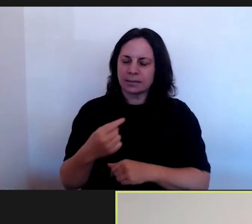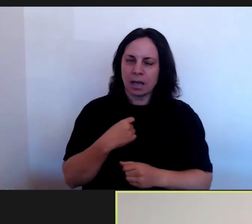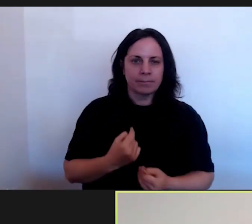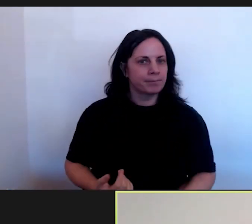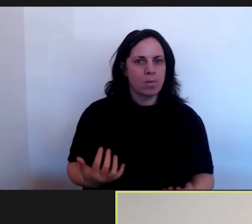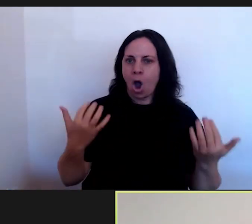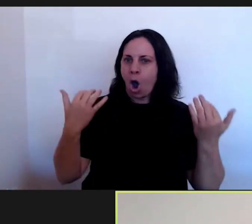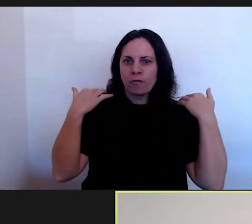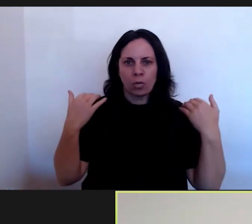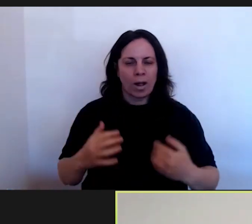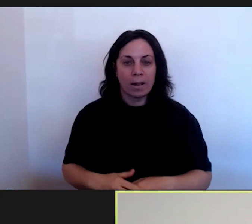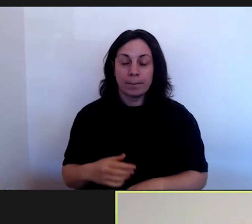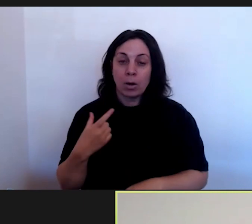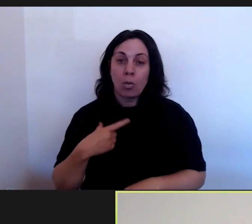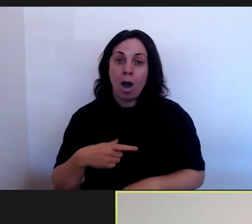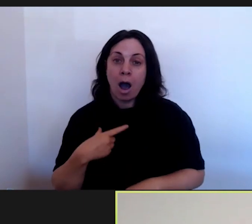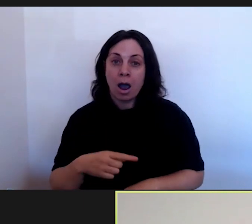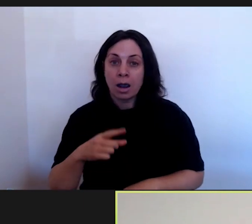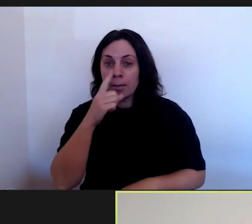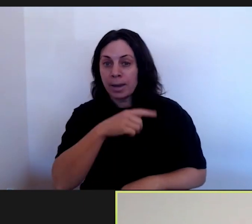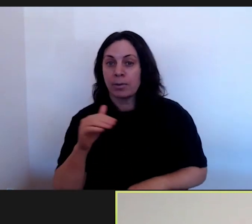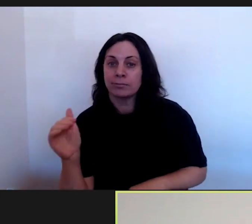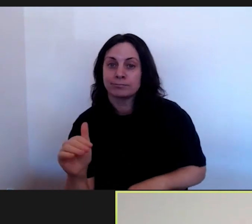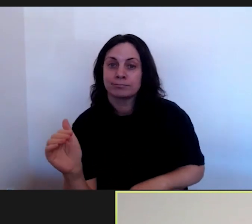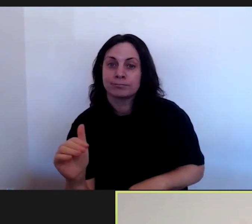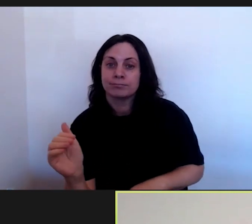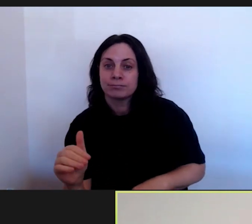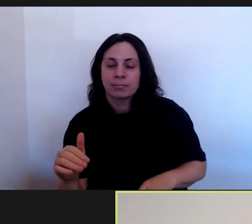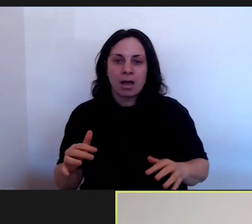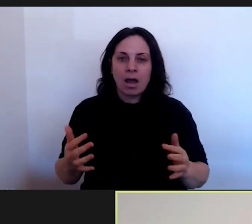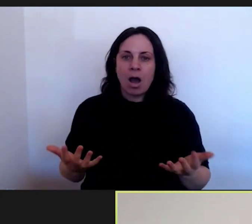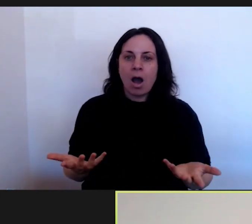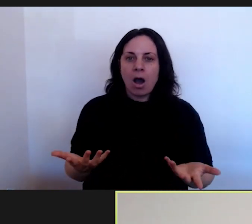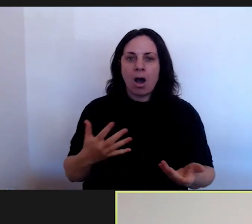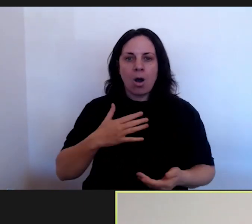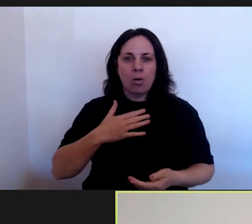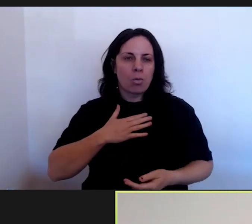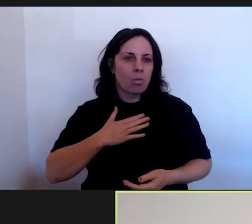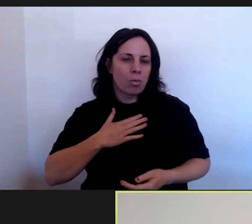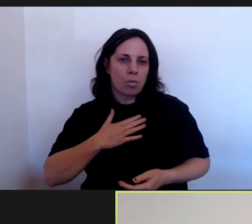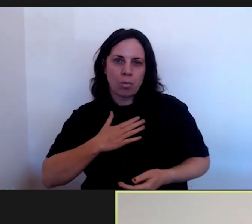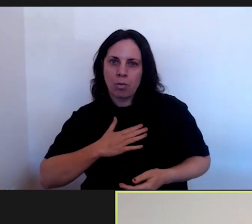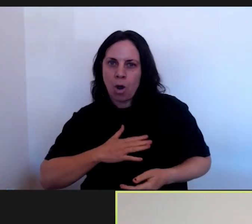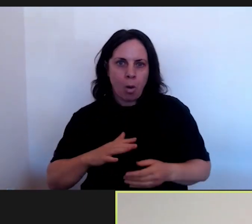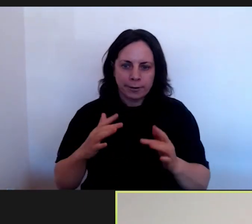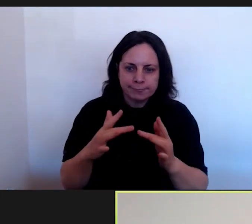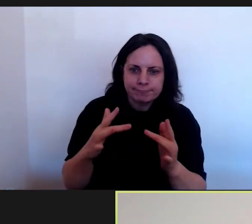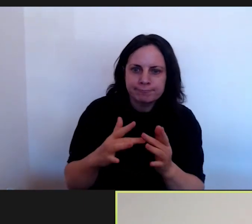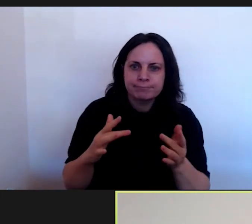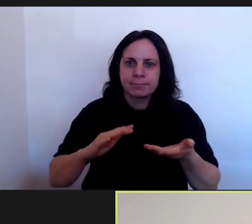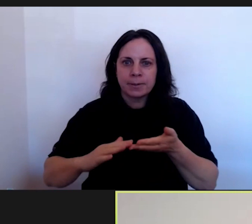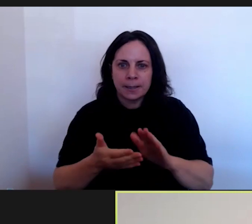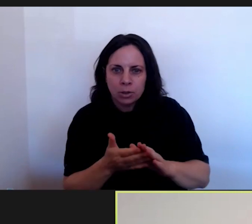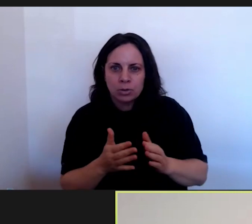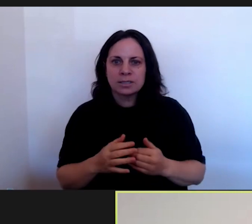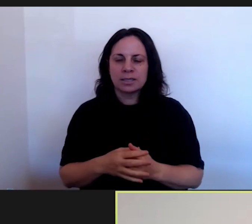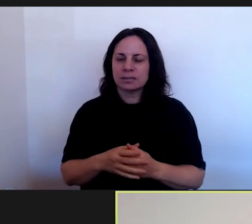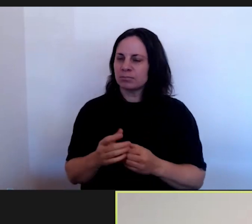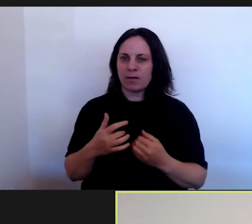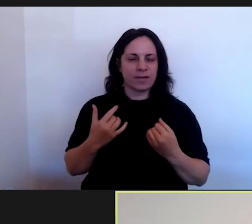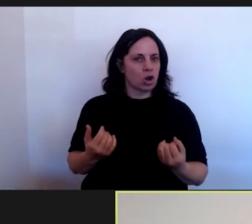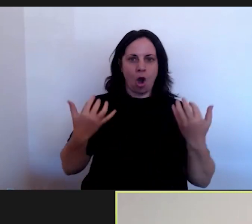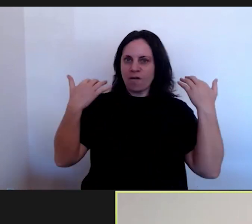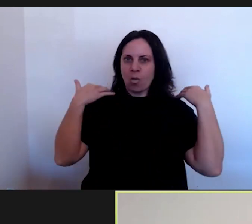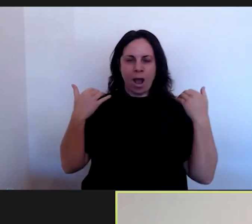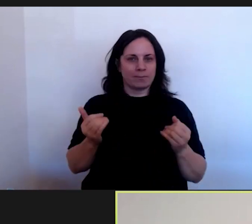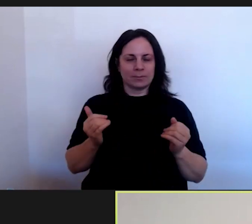requests from people saying, can you please get us in touch with communities? People are overwhelmed with these requests. That's the other